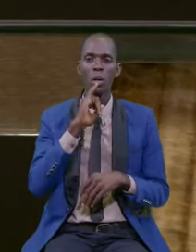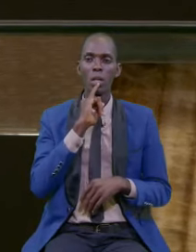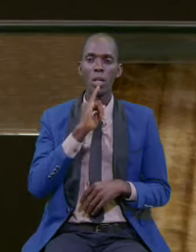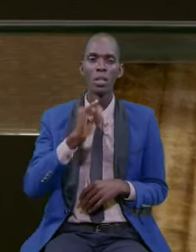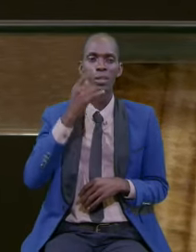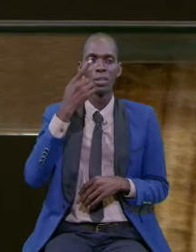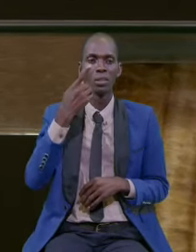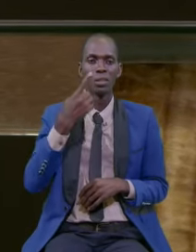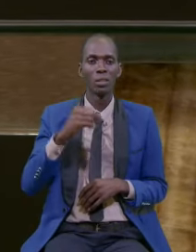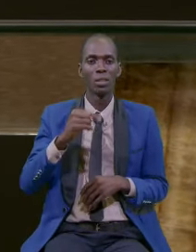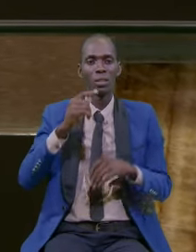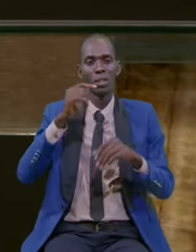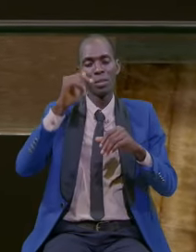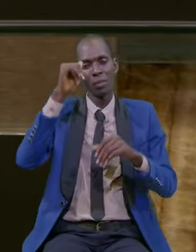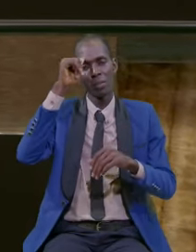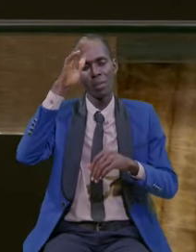faith, or